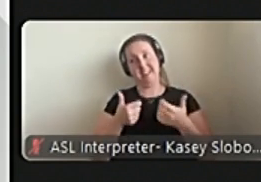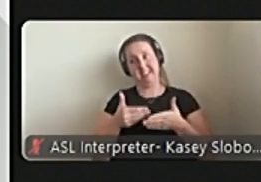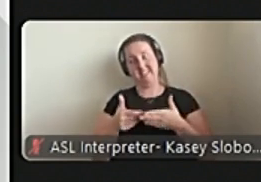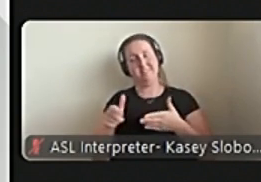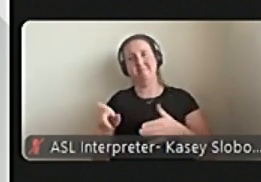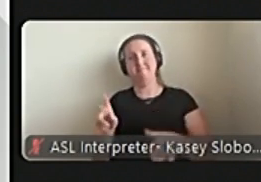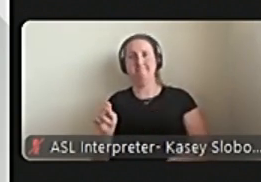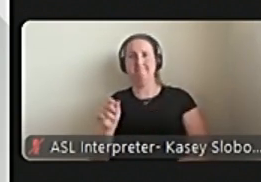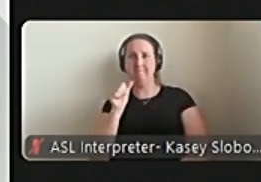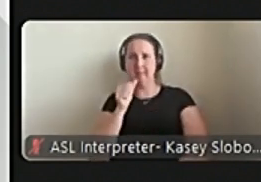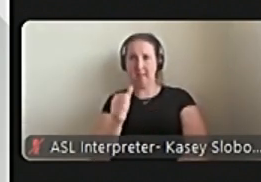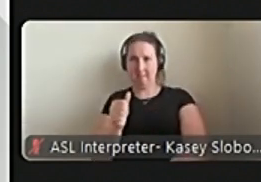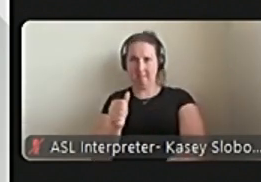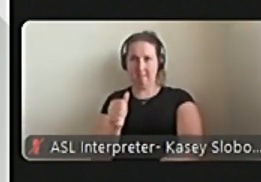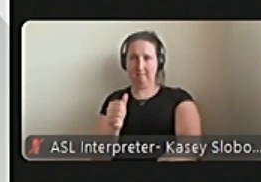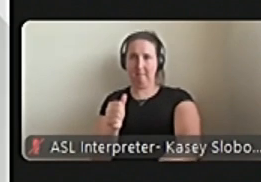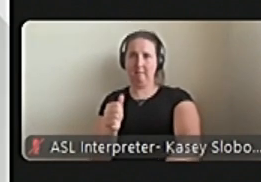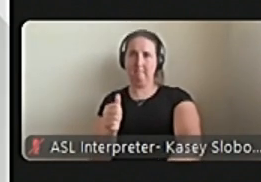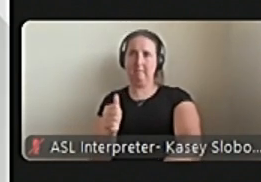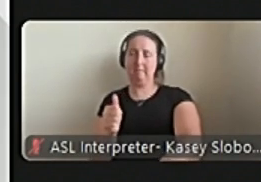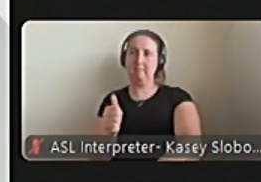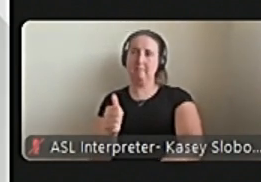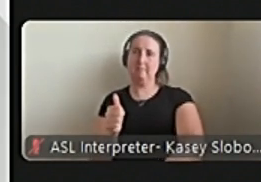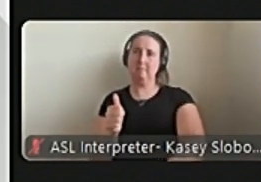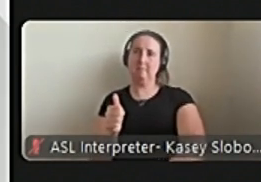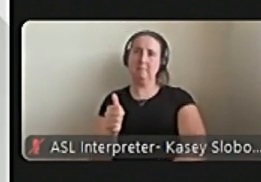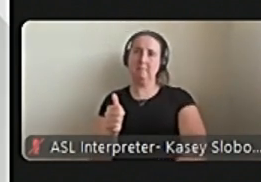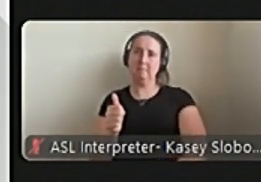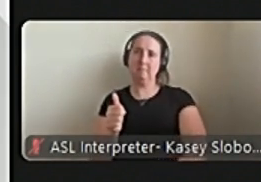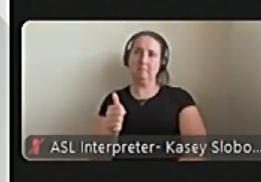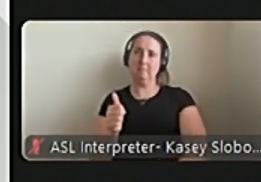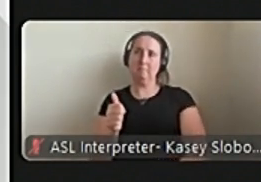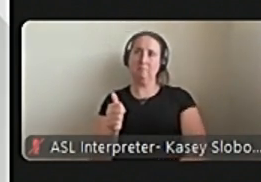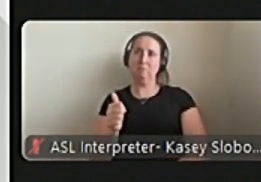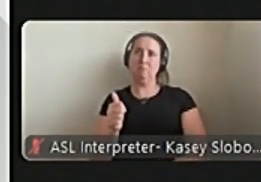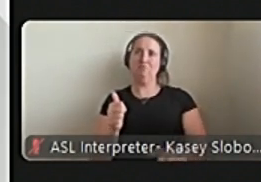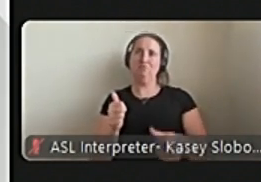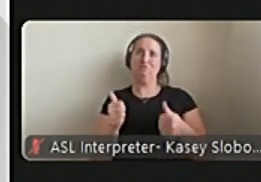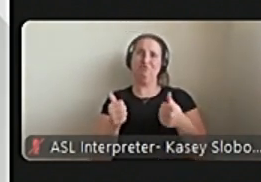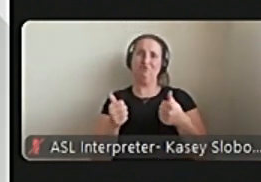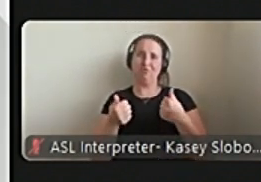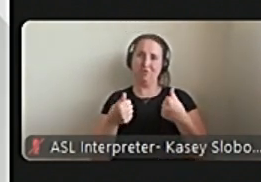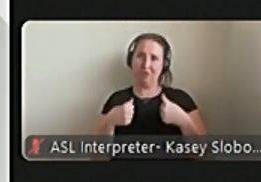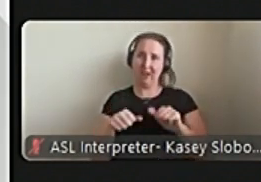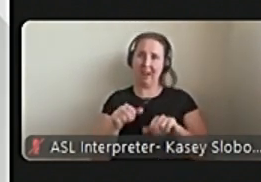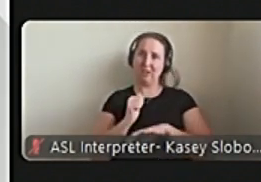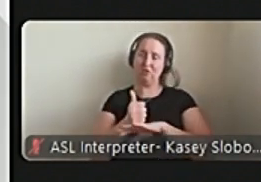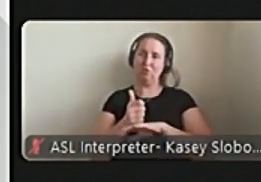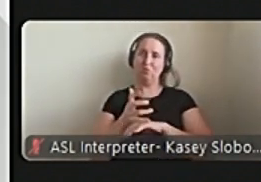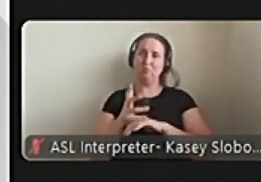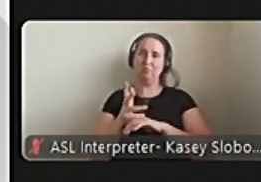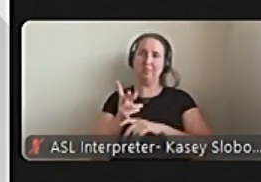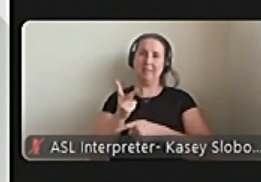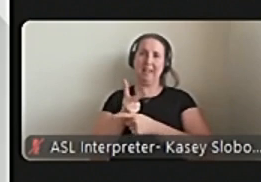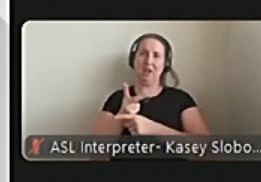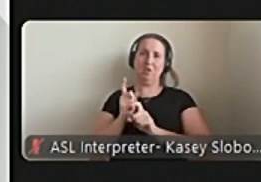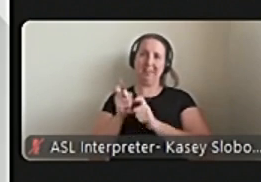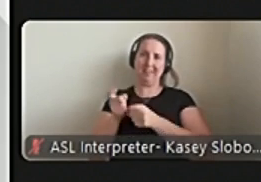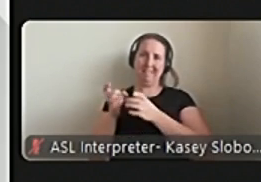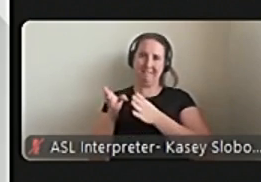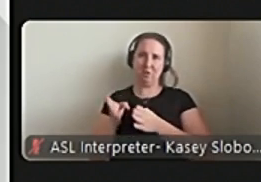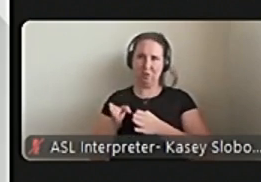comes to trying to get caregivers Yeah. who are appropriately Yeah. trained to properly attend to my